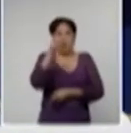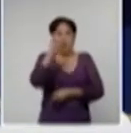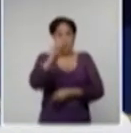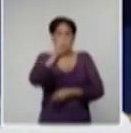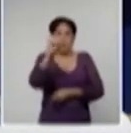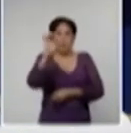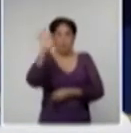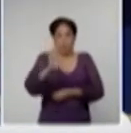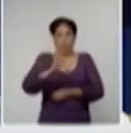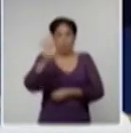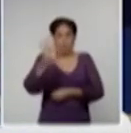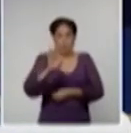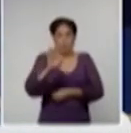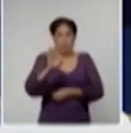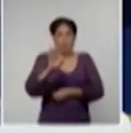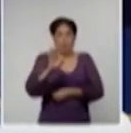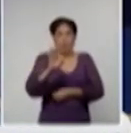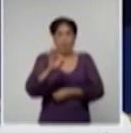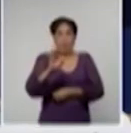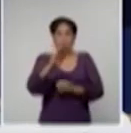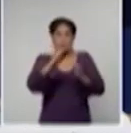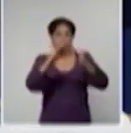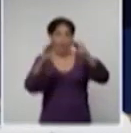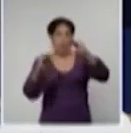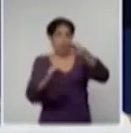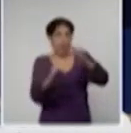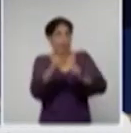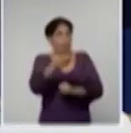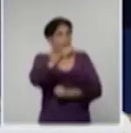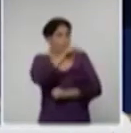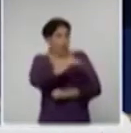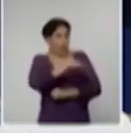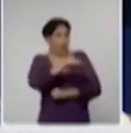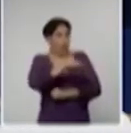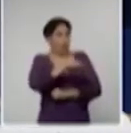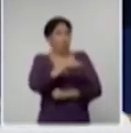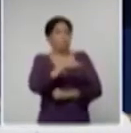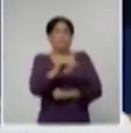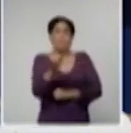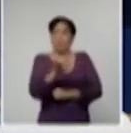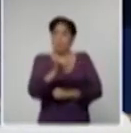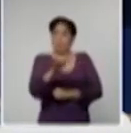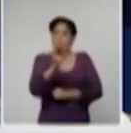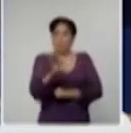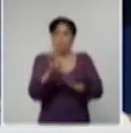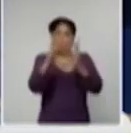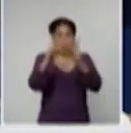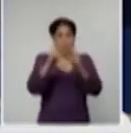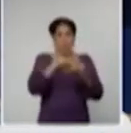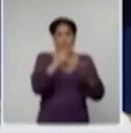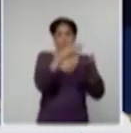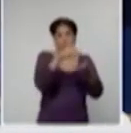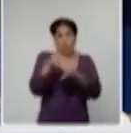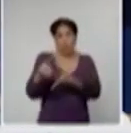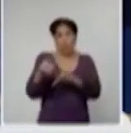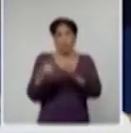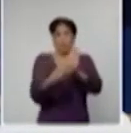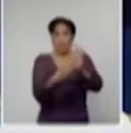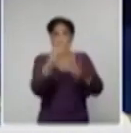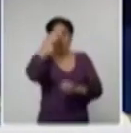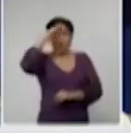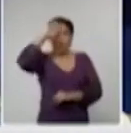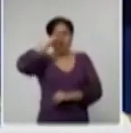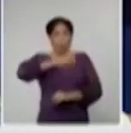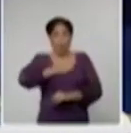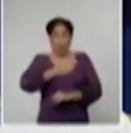to all the population with respect to the behavior of the lethality in Cuba. This is